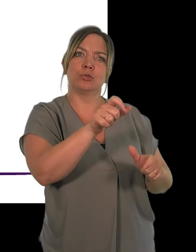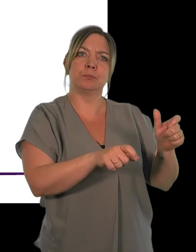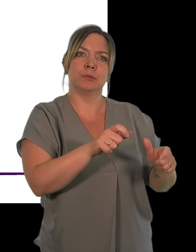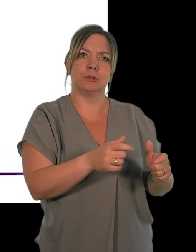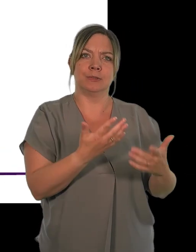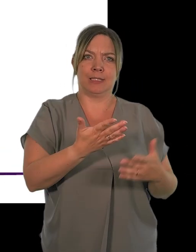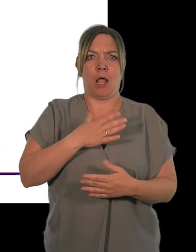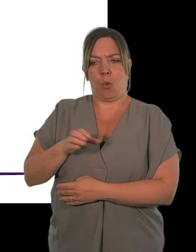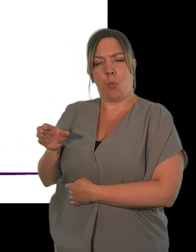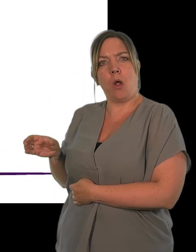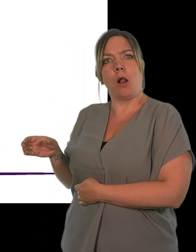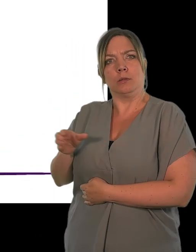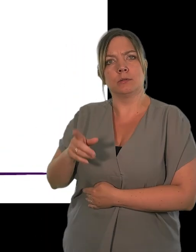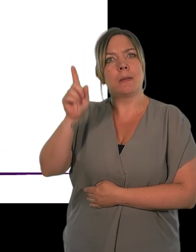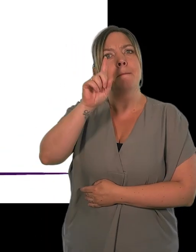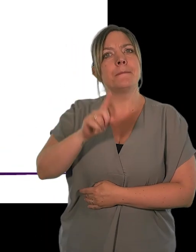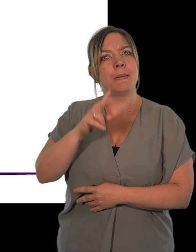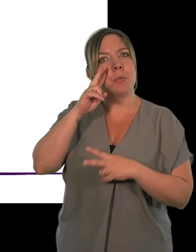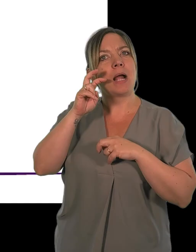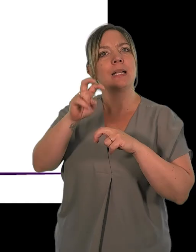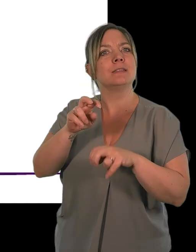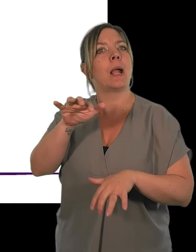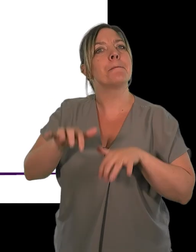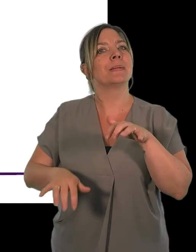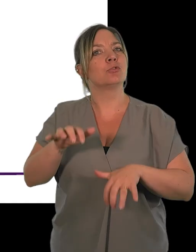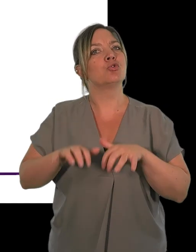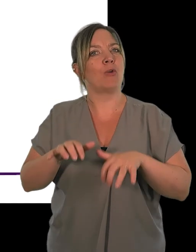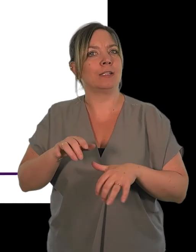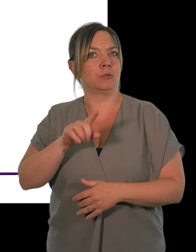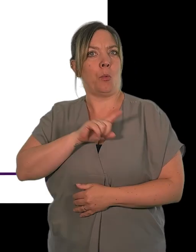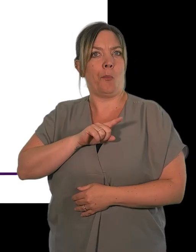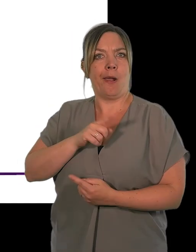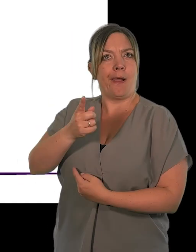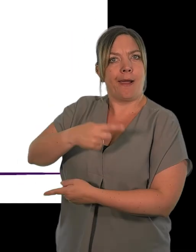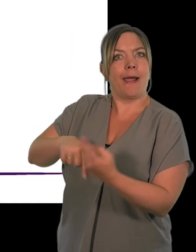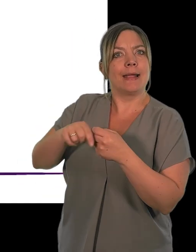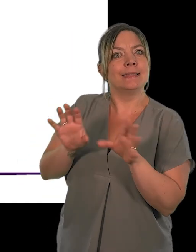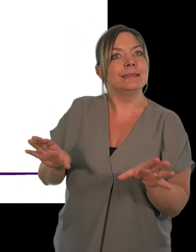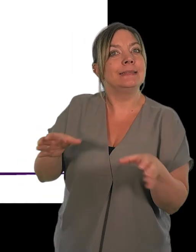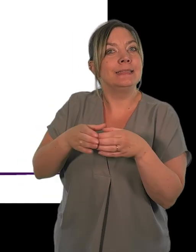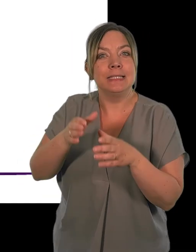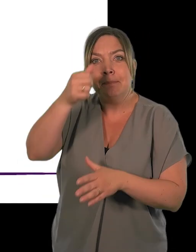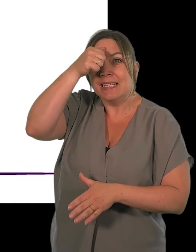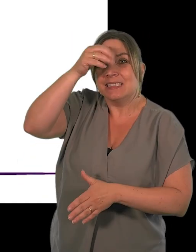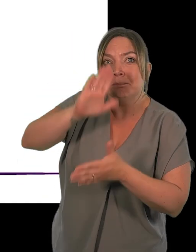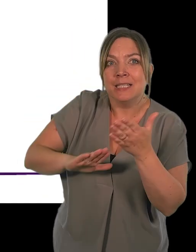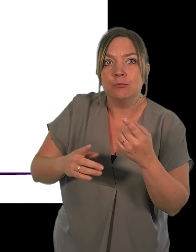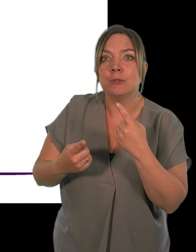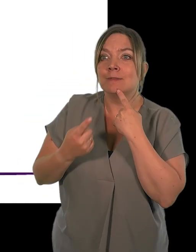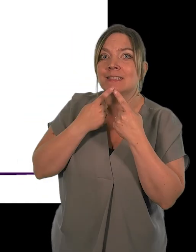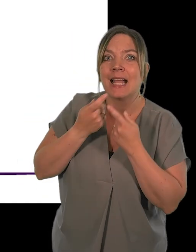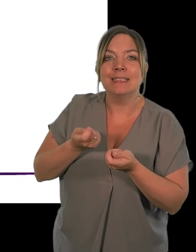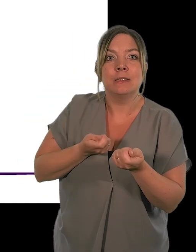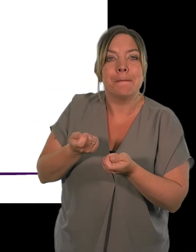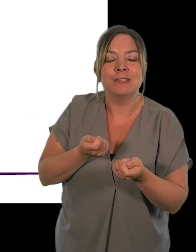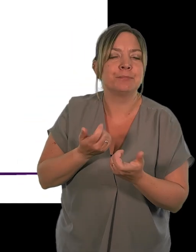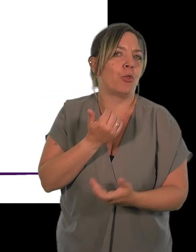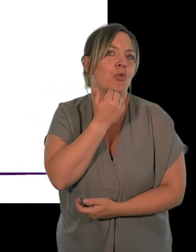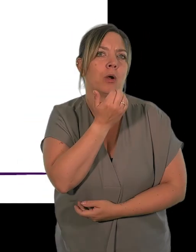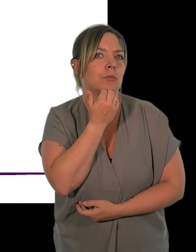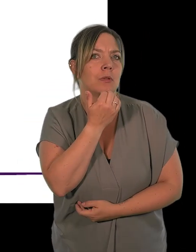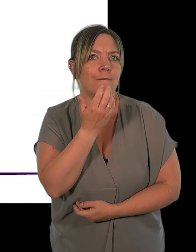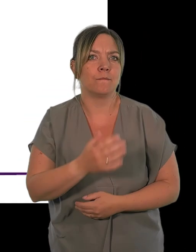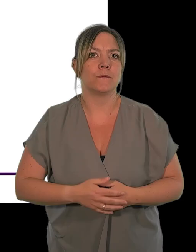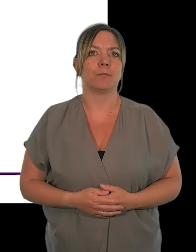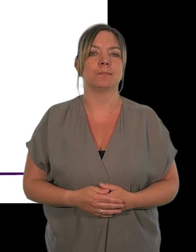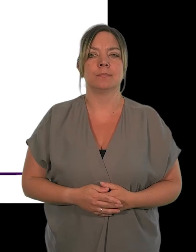as currently there are limited experience of data management in the team. The successful applicant,